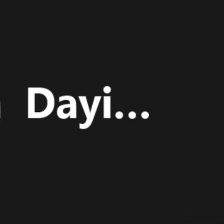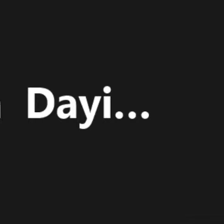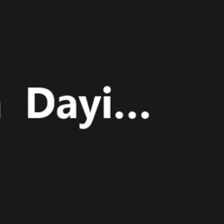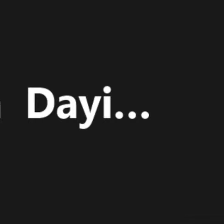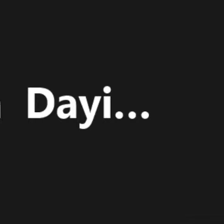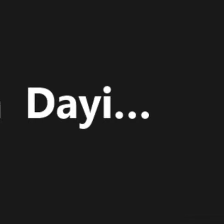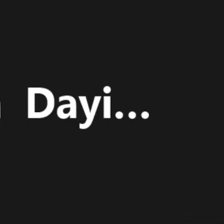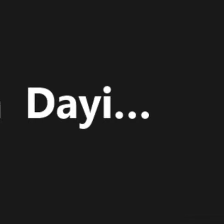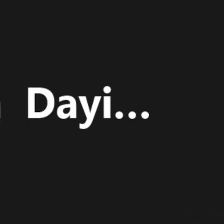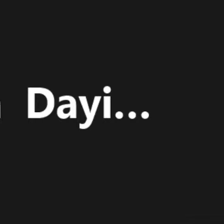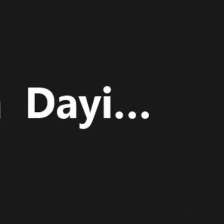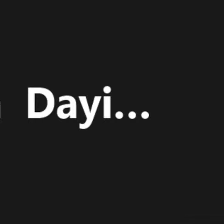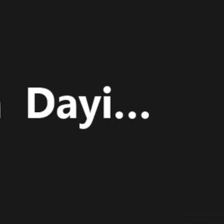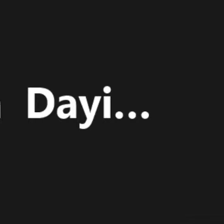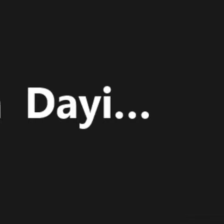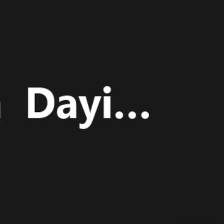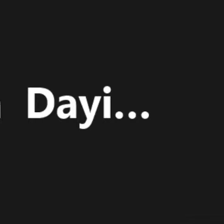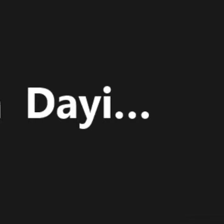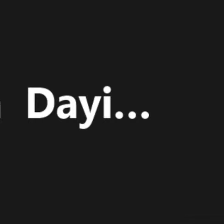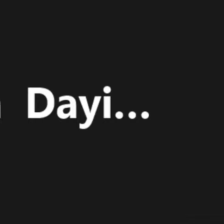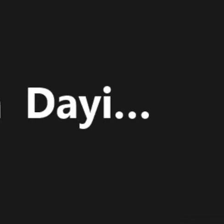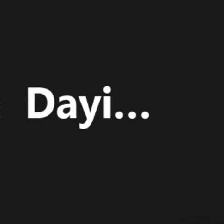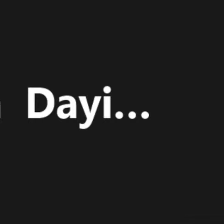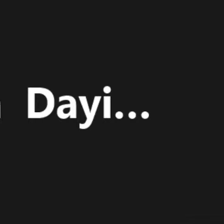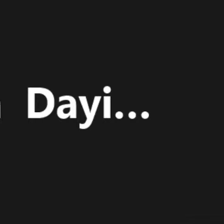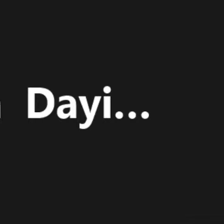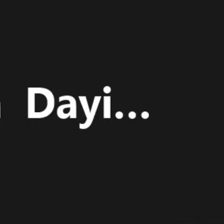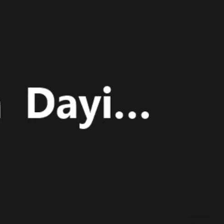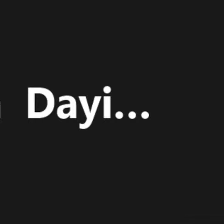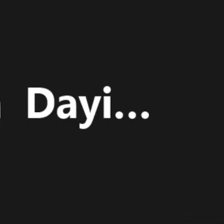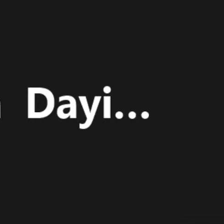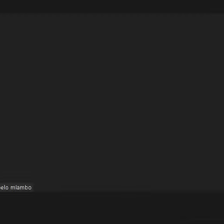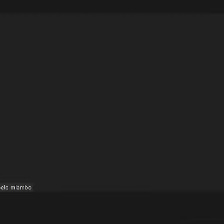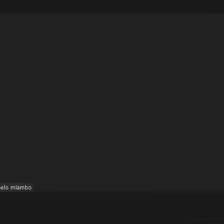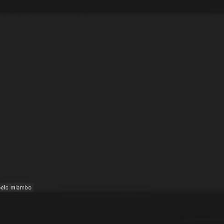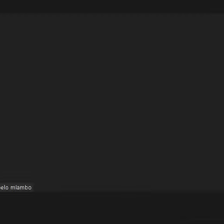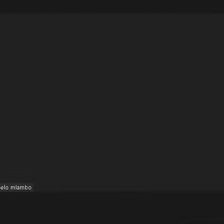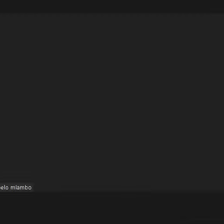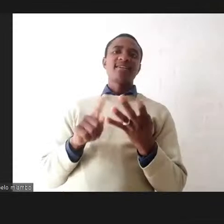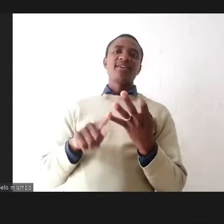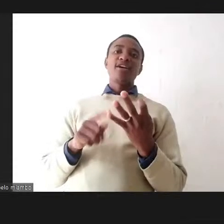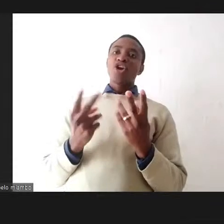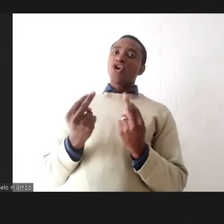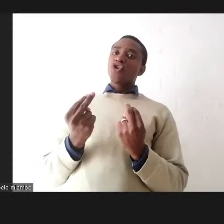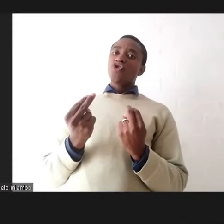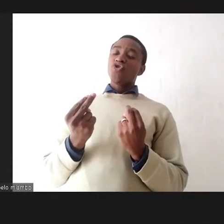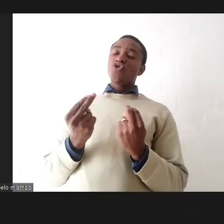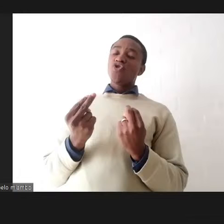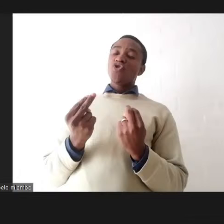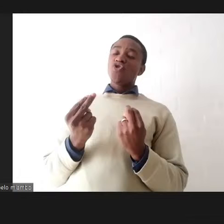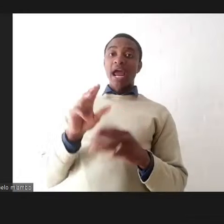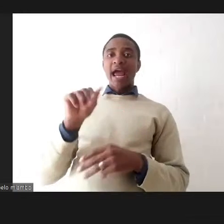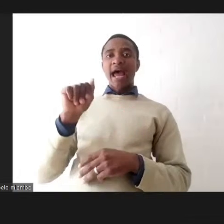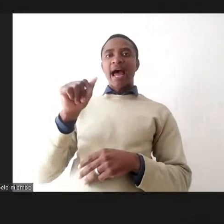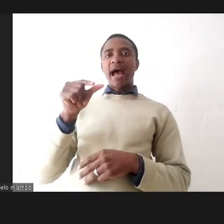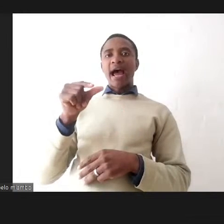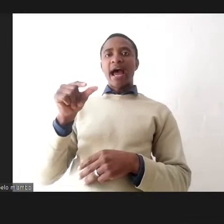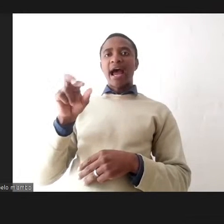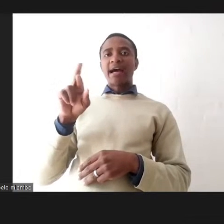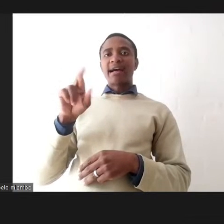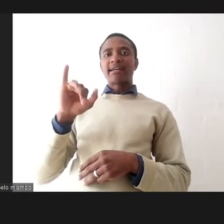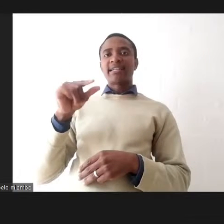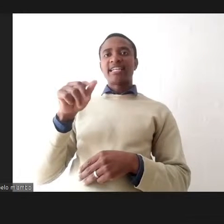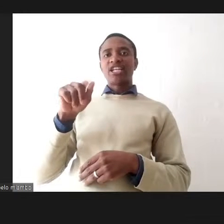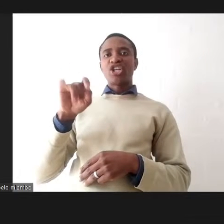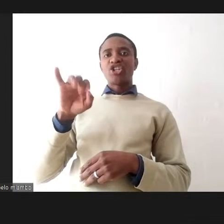of land are the same, the markets, and this new approach now on aggregation in order to enable most